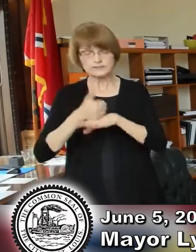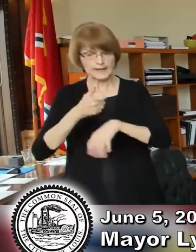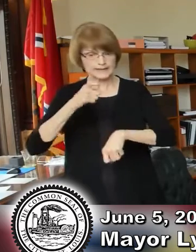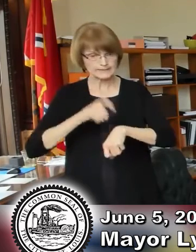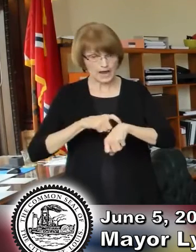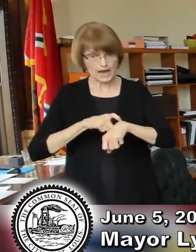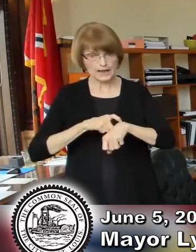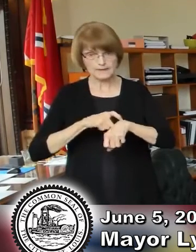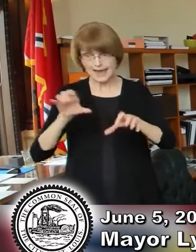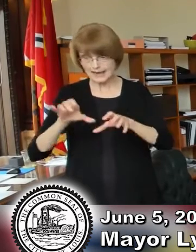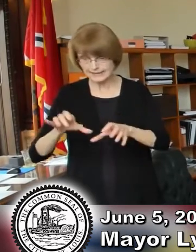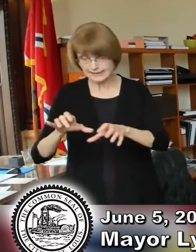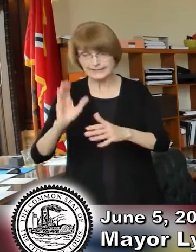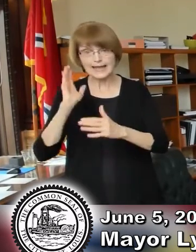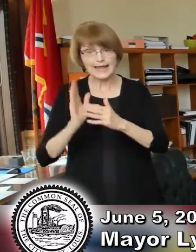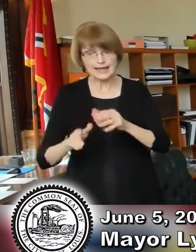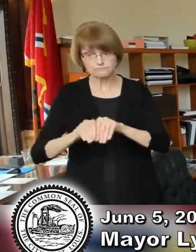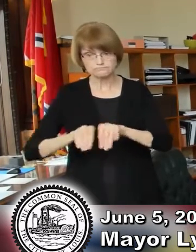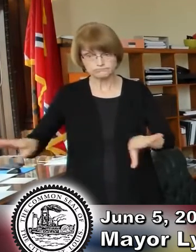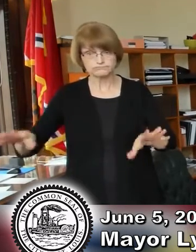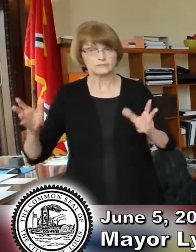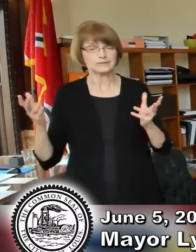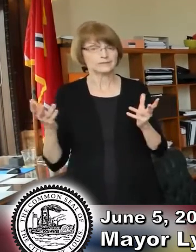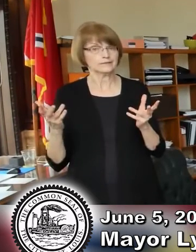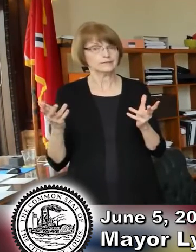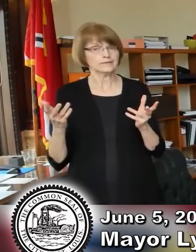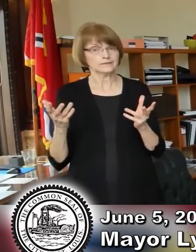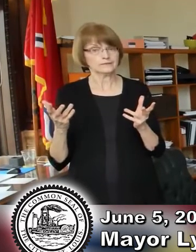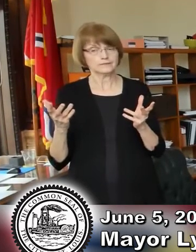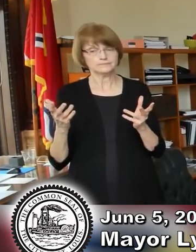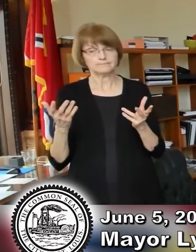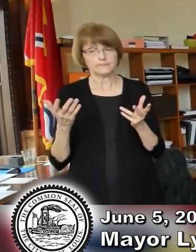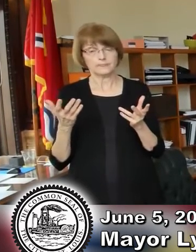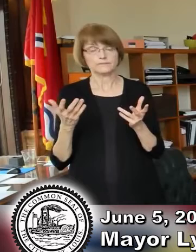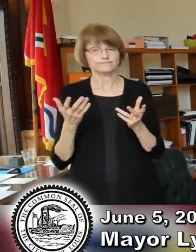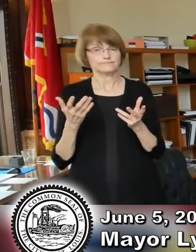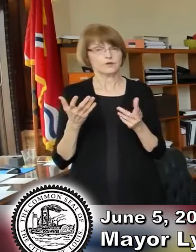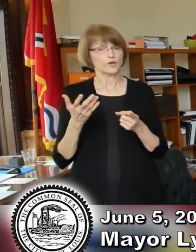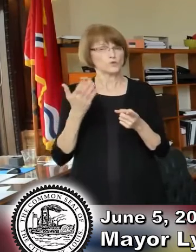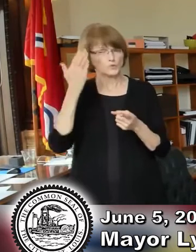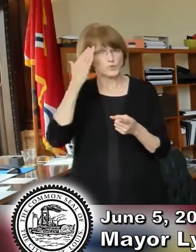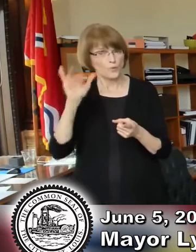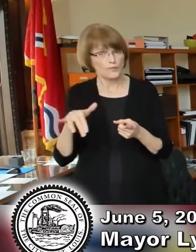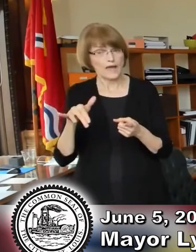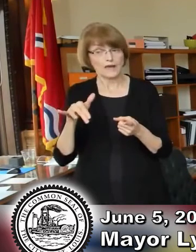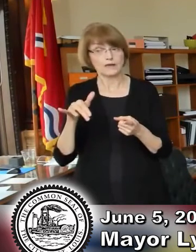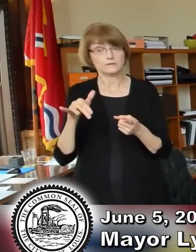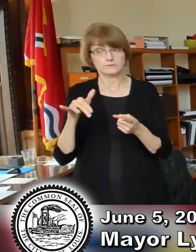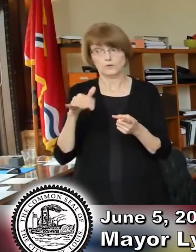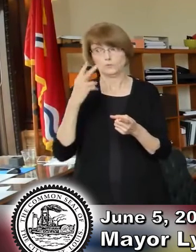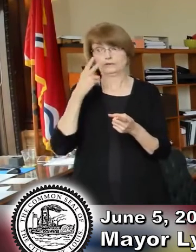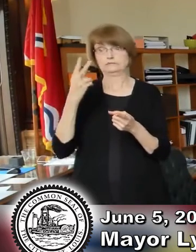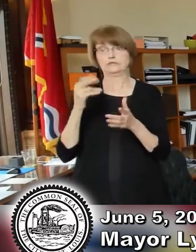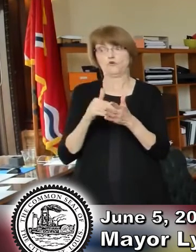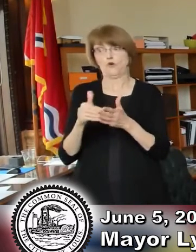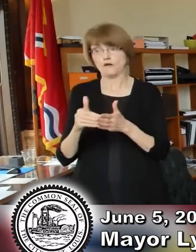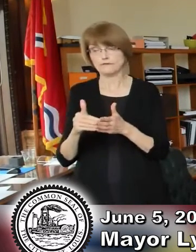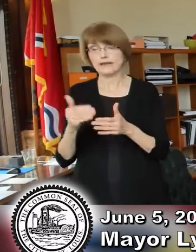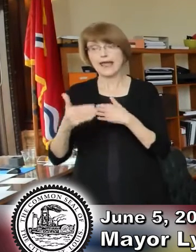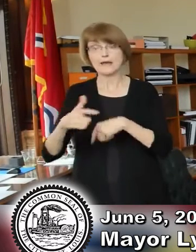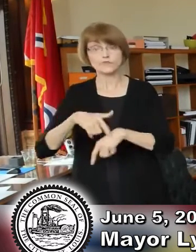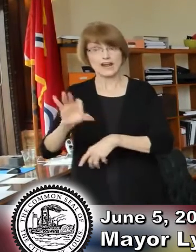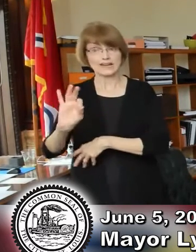ends. Because what we have seen, and you all know this, we have seen that often after 9